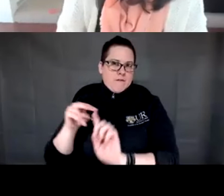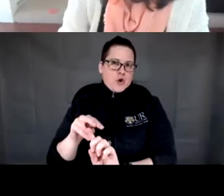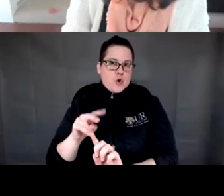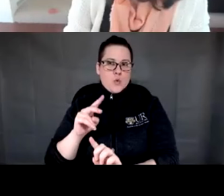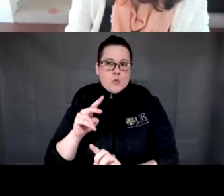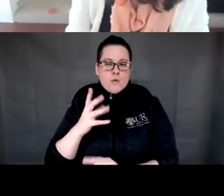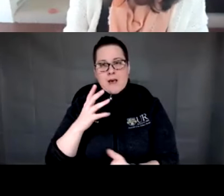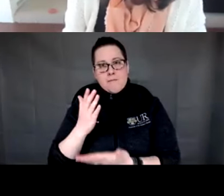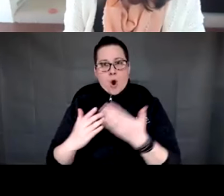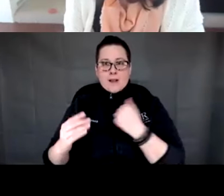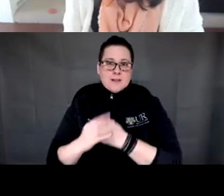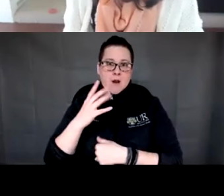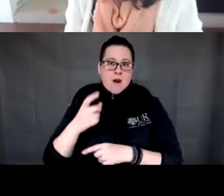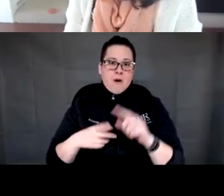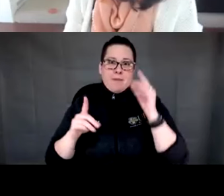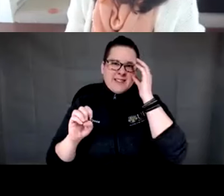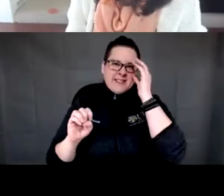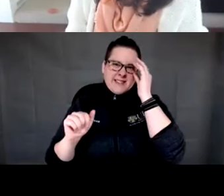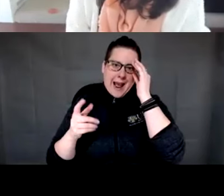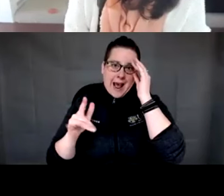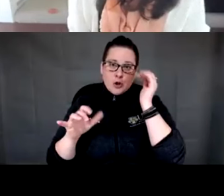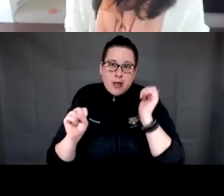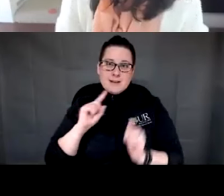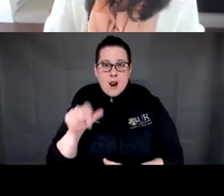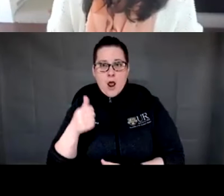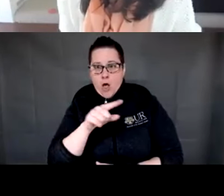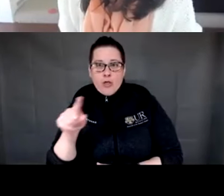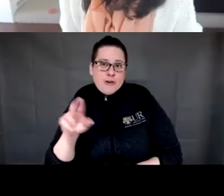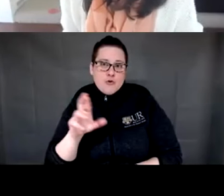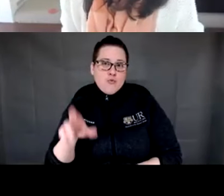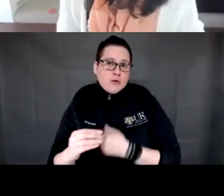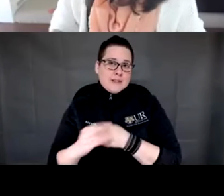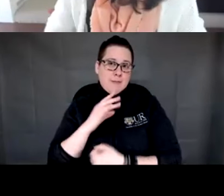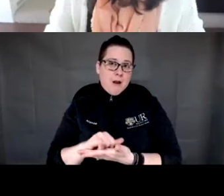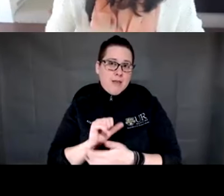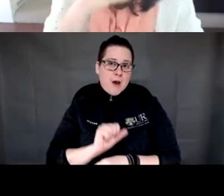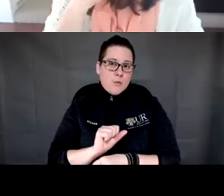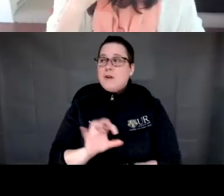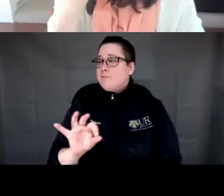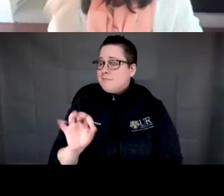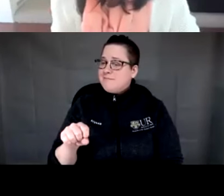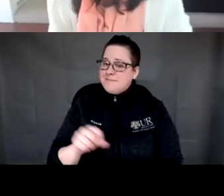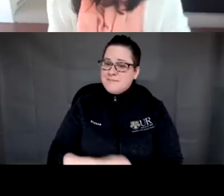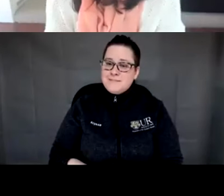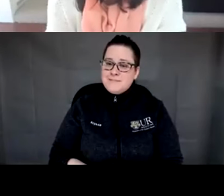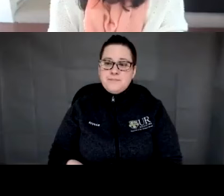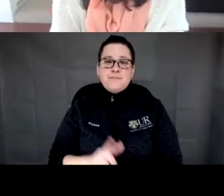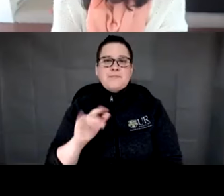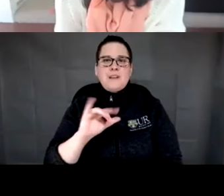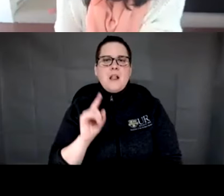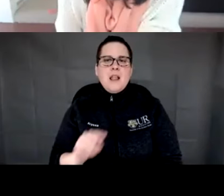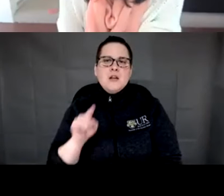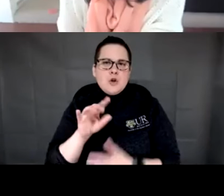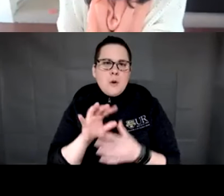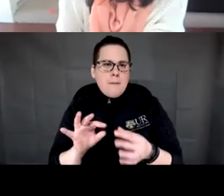partly by, you know, work of Greg DeAngelis and others at Rochester. You bet. You bet. I'll just ask, you mentioned that there was